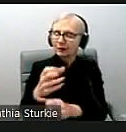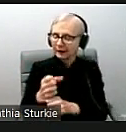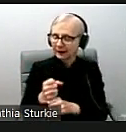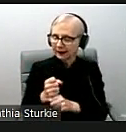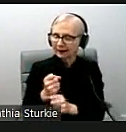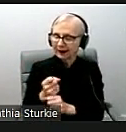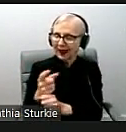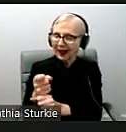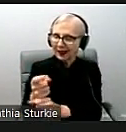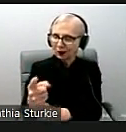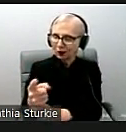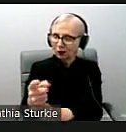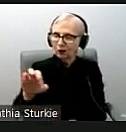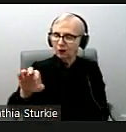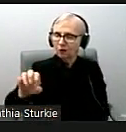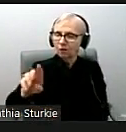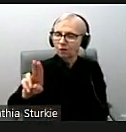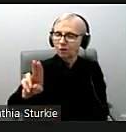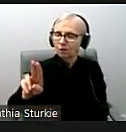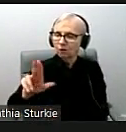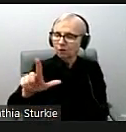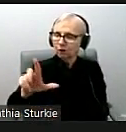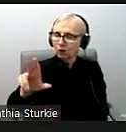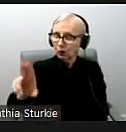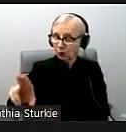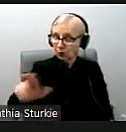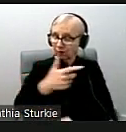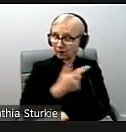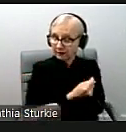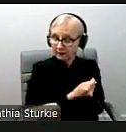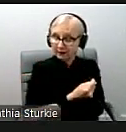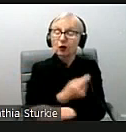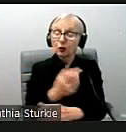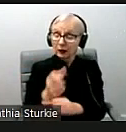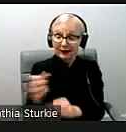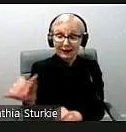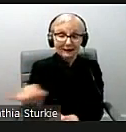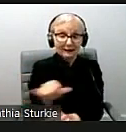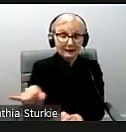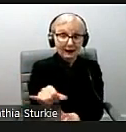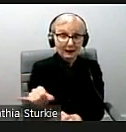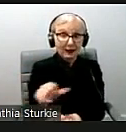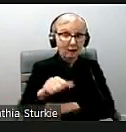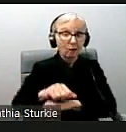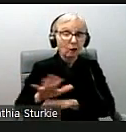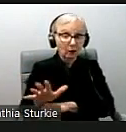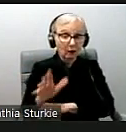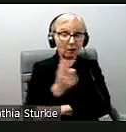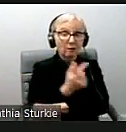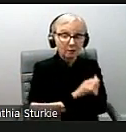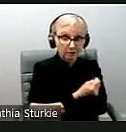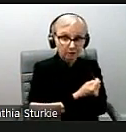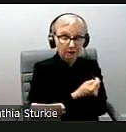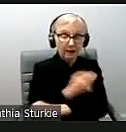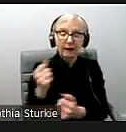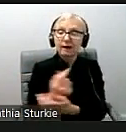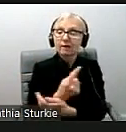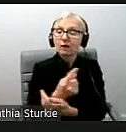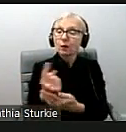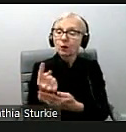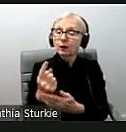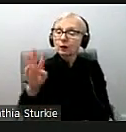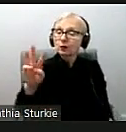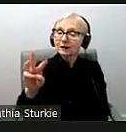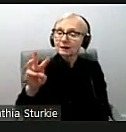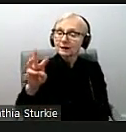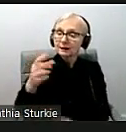influenza vaccine. You can get it at the same time that you get your COVID vaccine. everybody who is 6 months and older is eligible